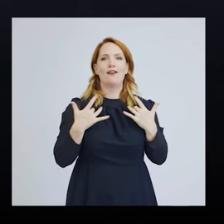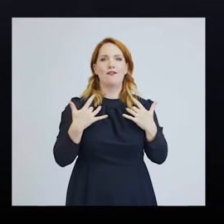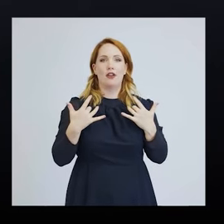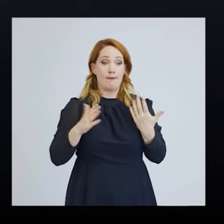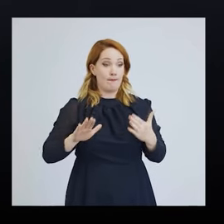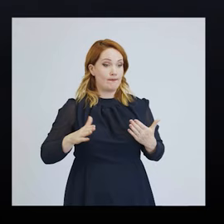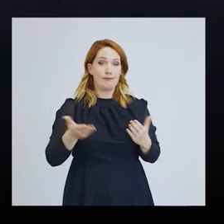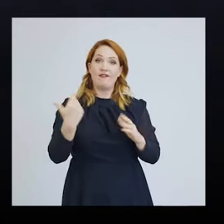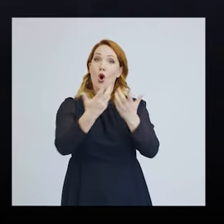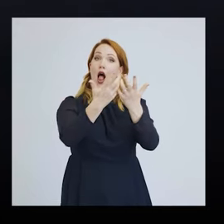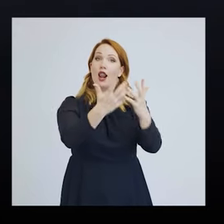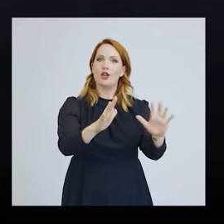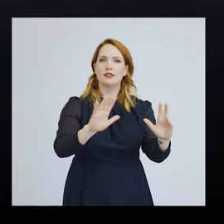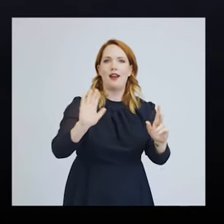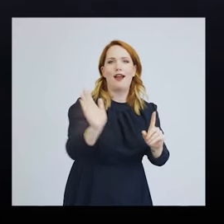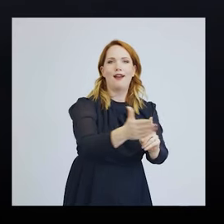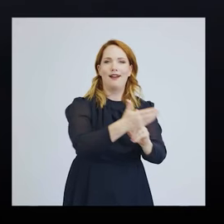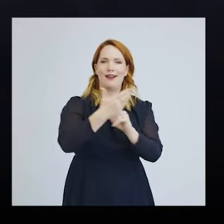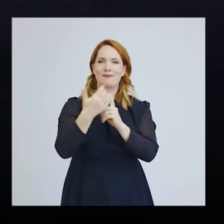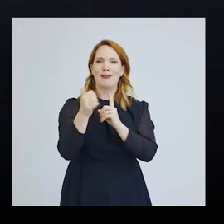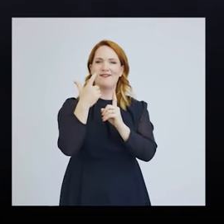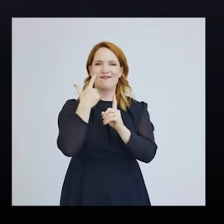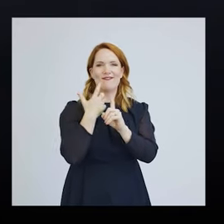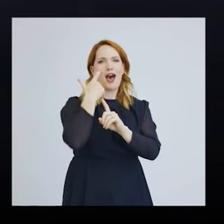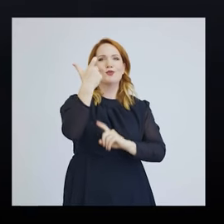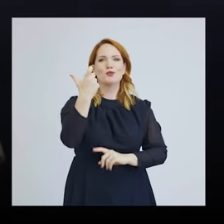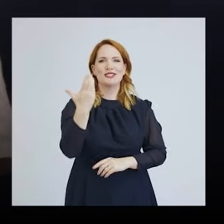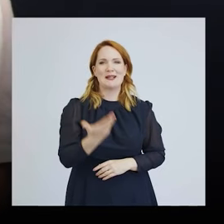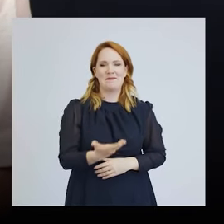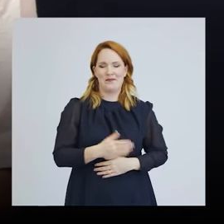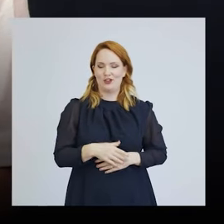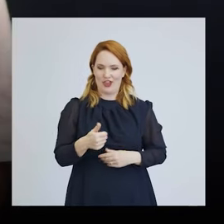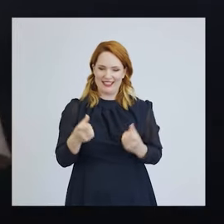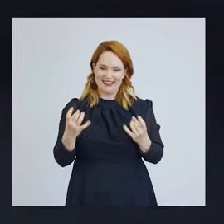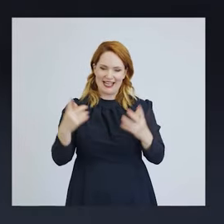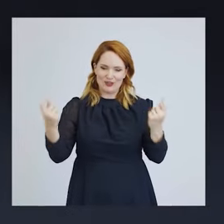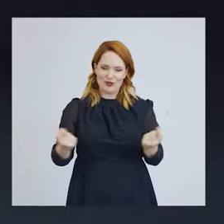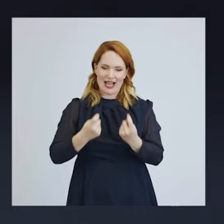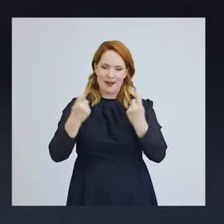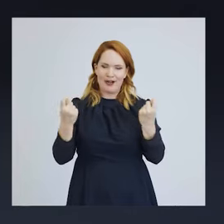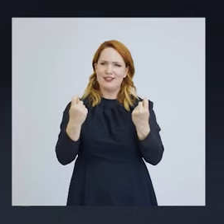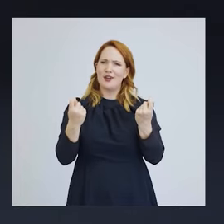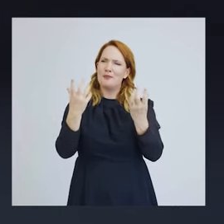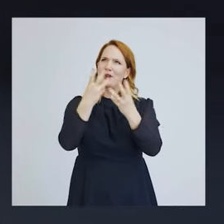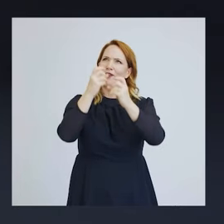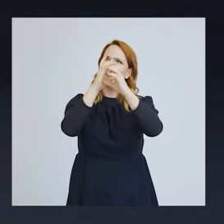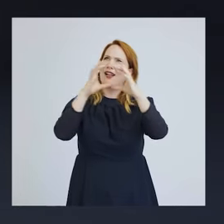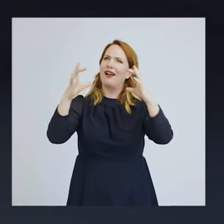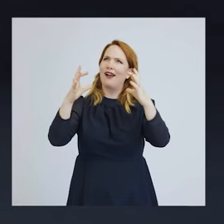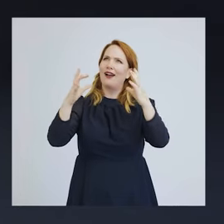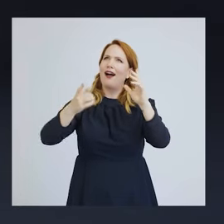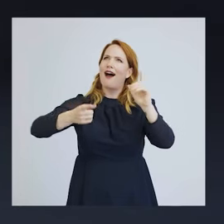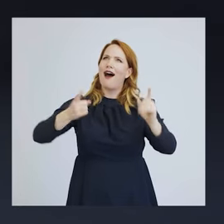dead and is alive again. He was lost and is found. So they began to celebrate. And this is the most